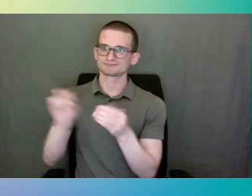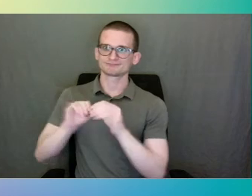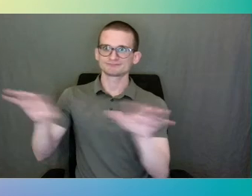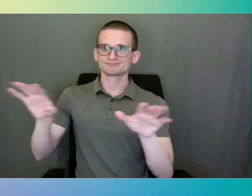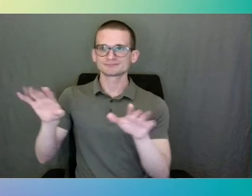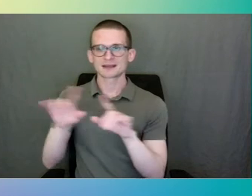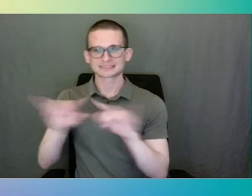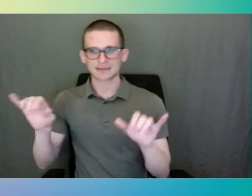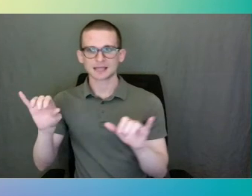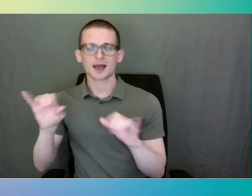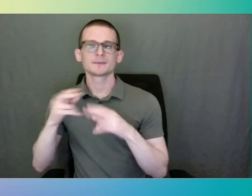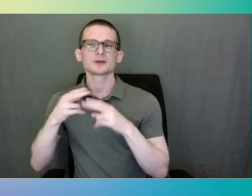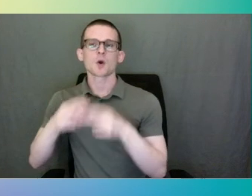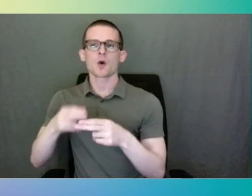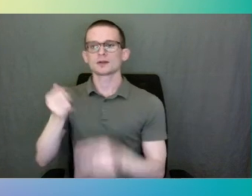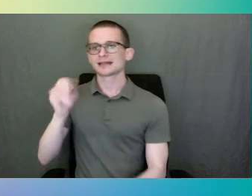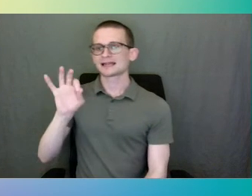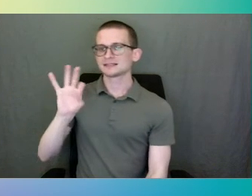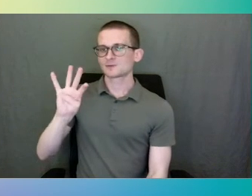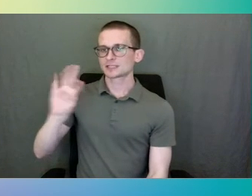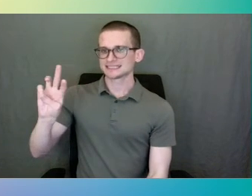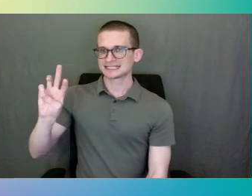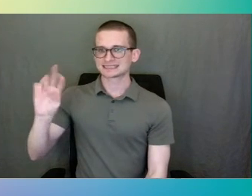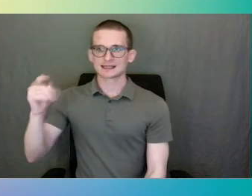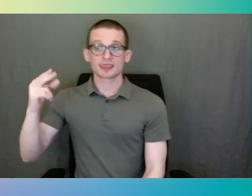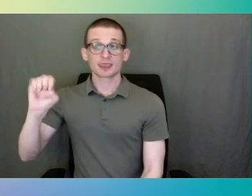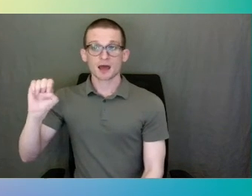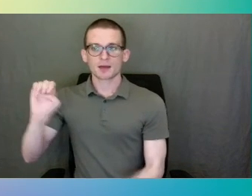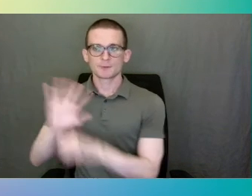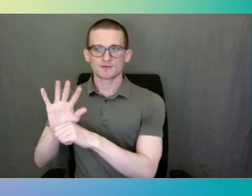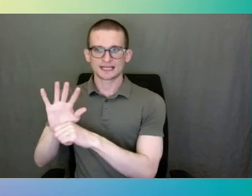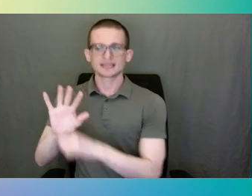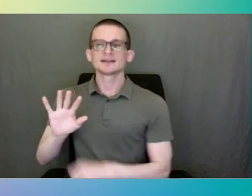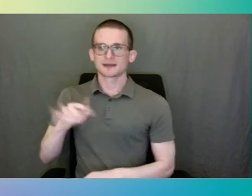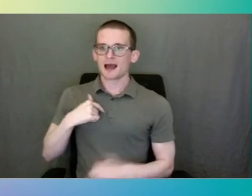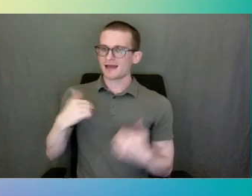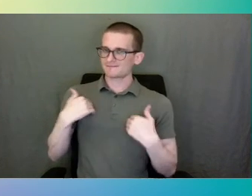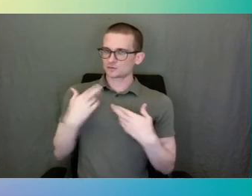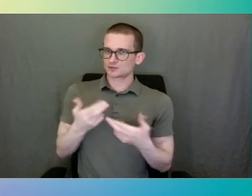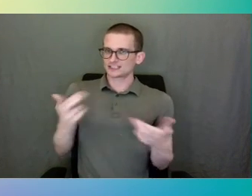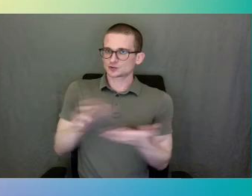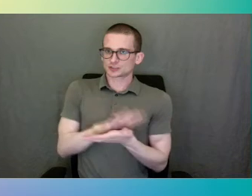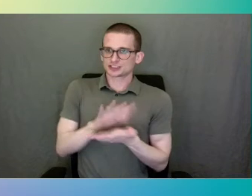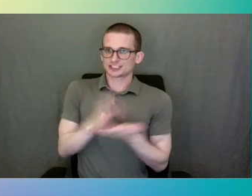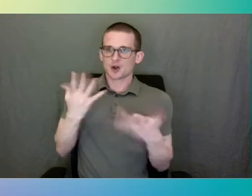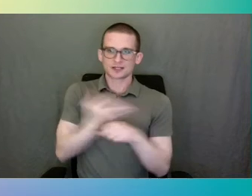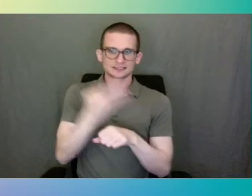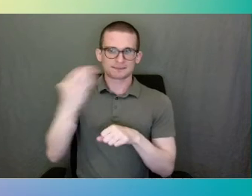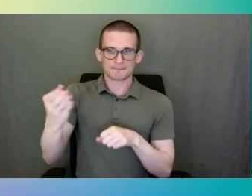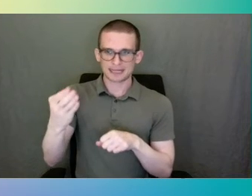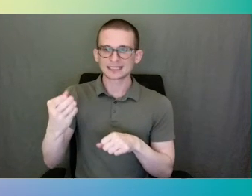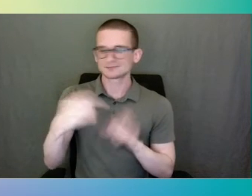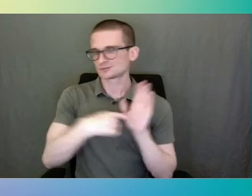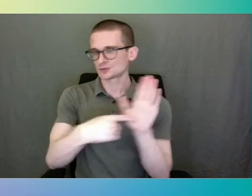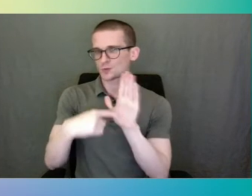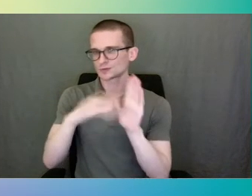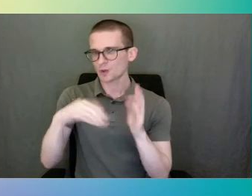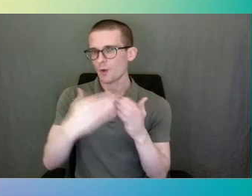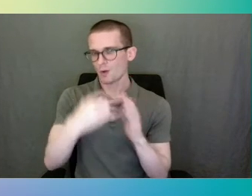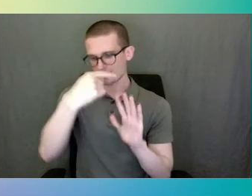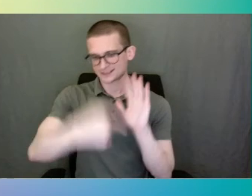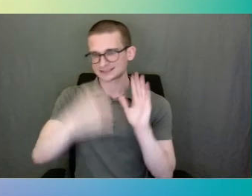I have a resource sheet that I submitted. All of these things are on it. One of the things I really want to encourage you to do, because it's one